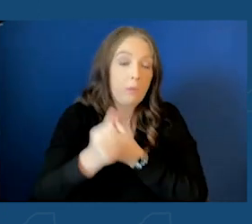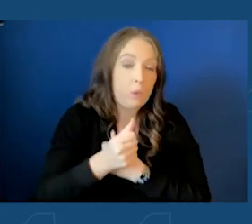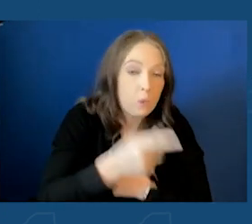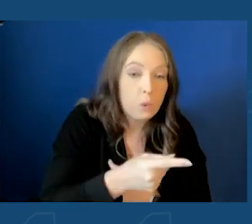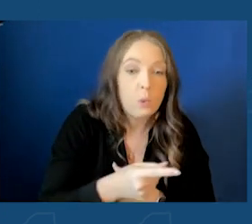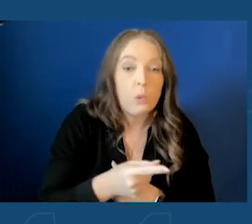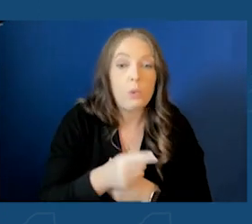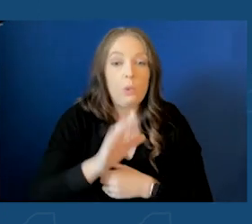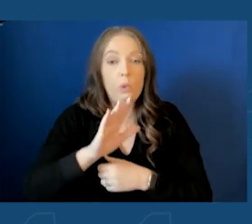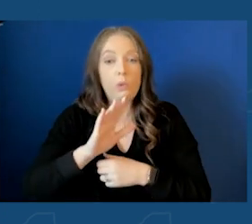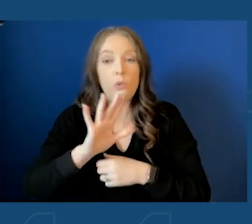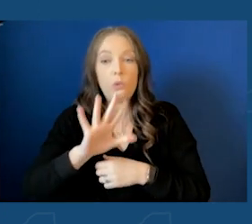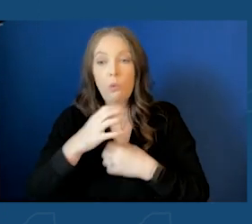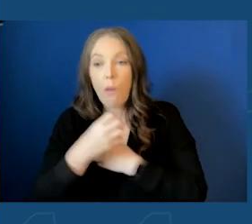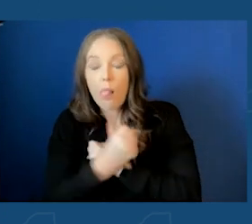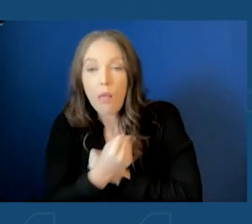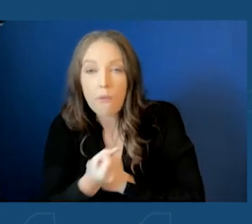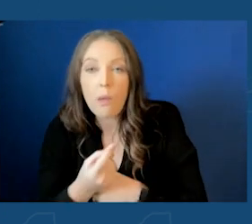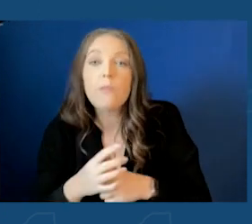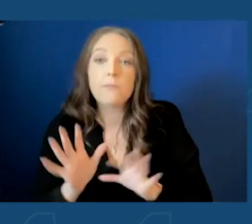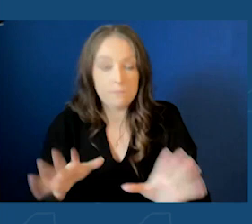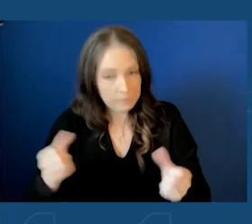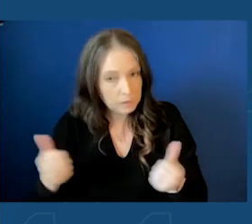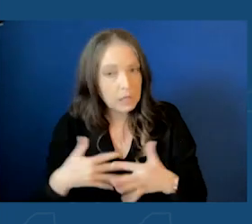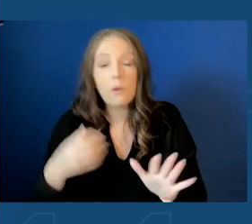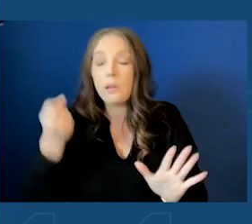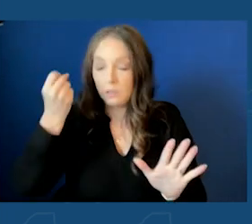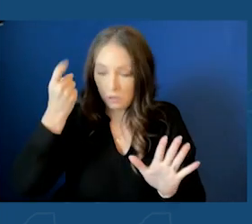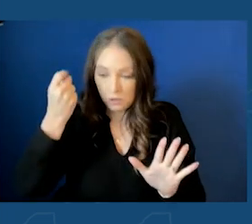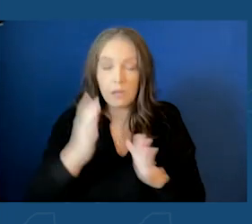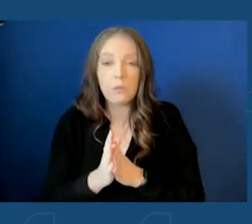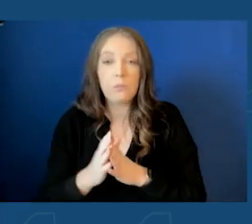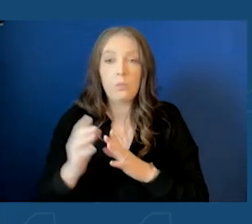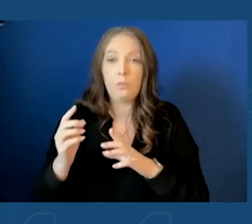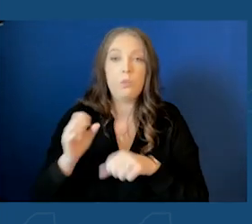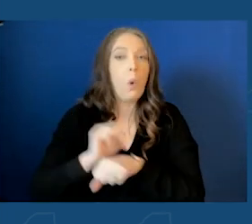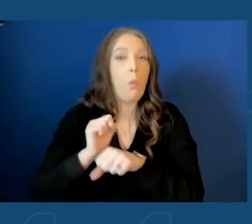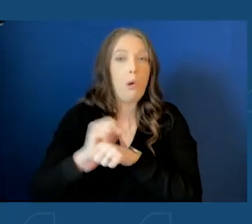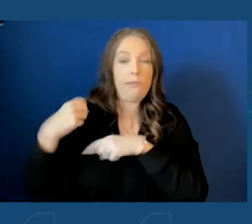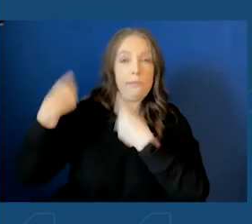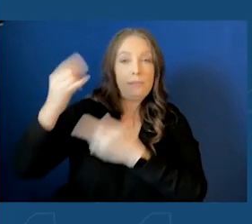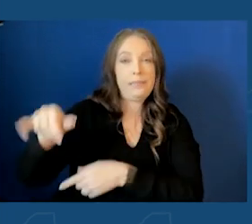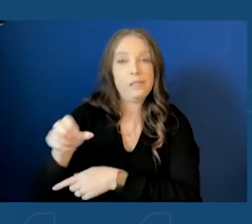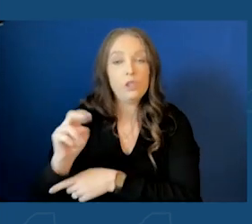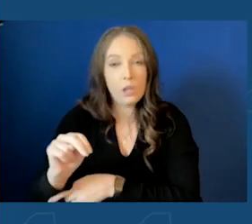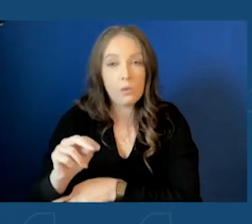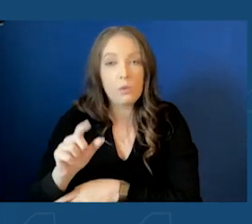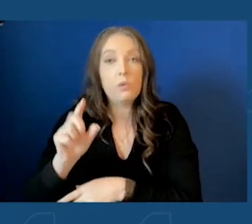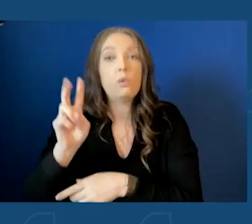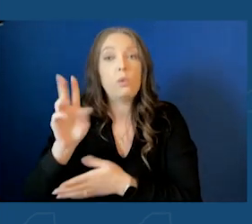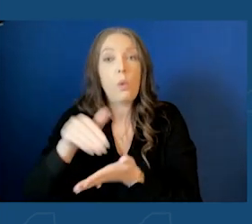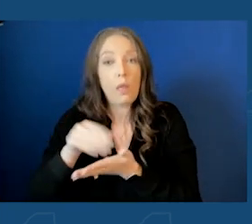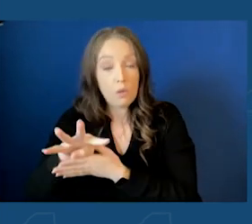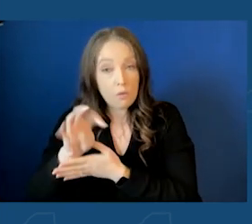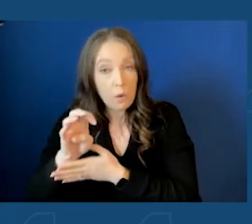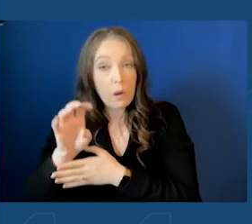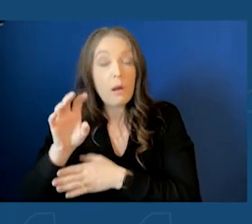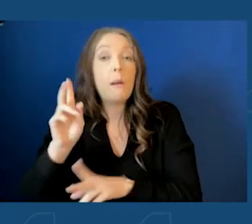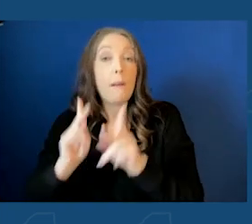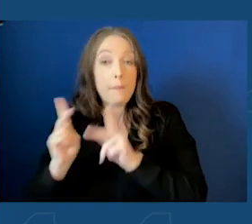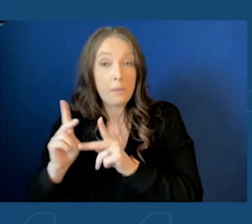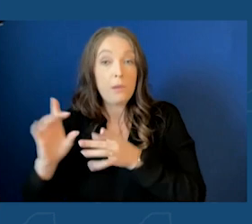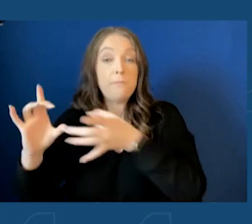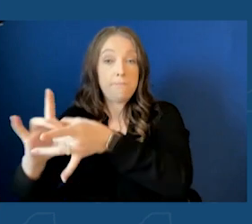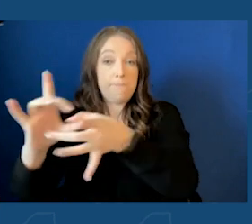is frightening. So we've been working on this since January. There's over 2,400 individuals who've had connections made to help get them